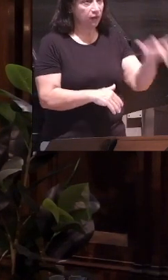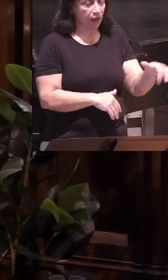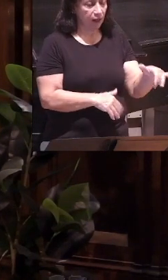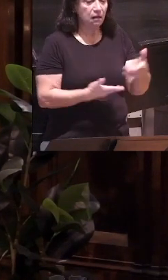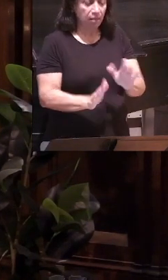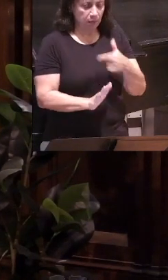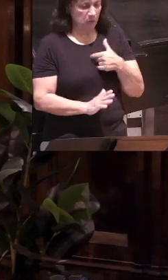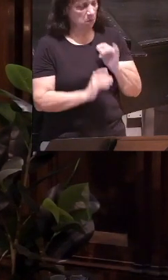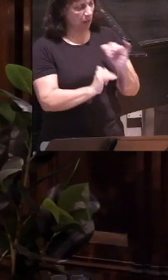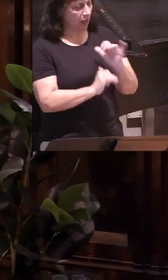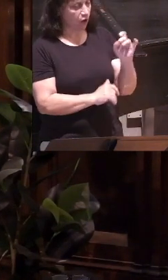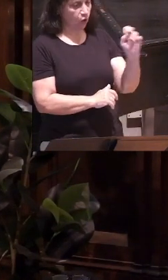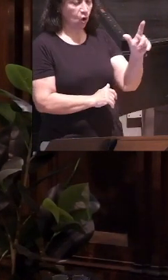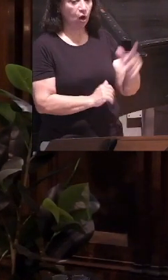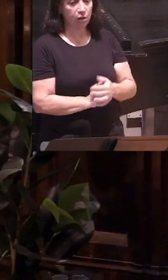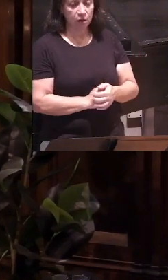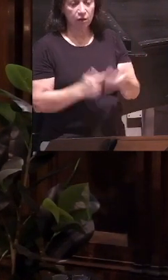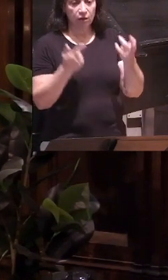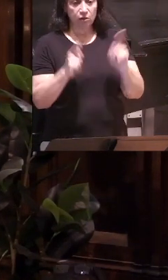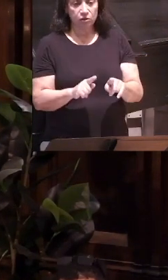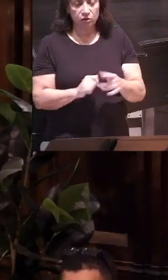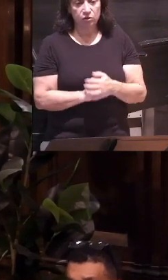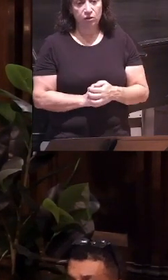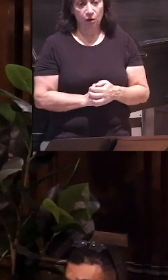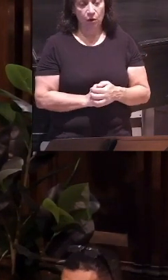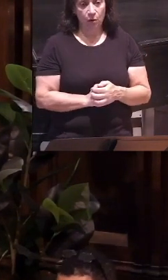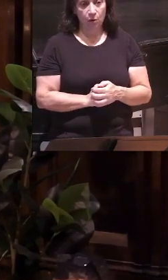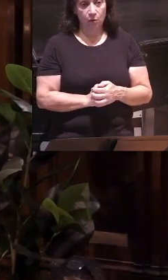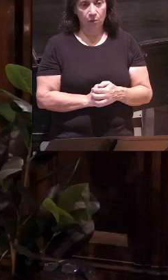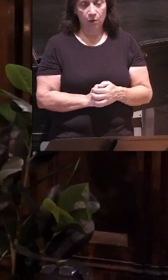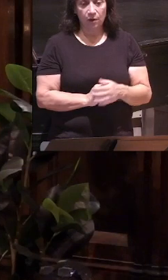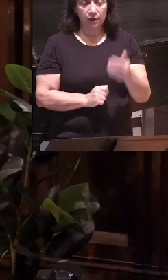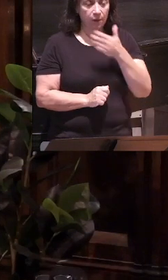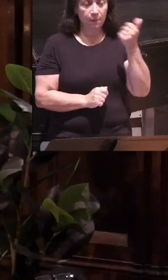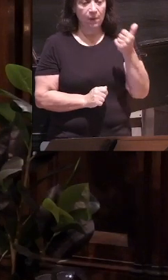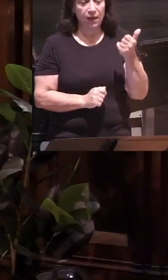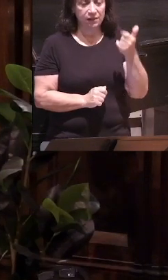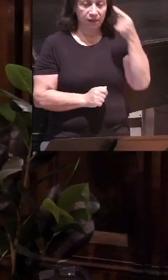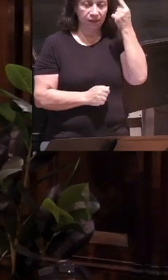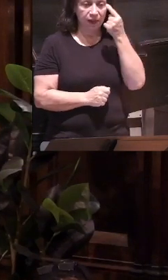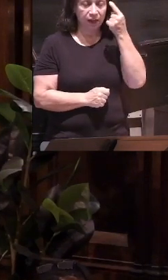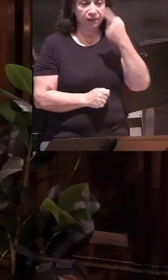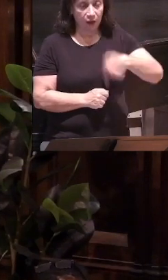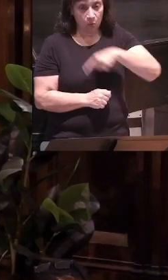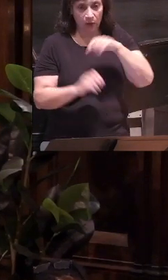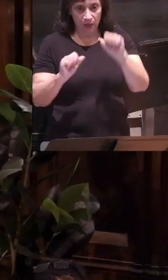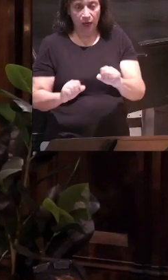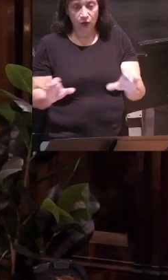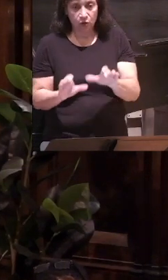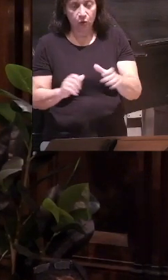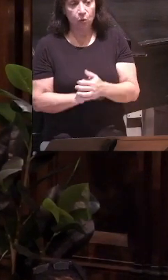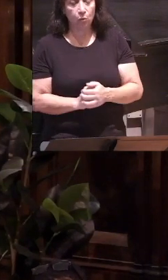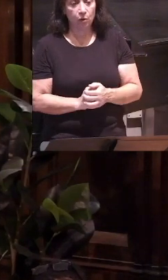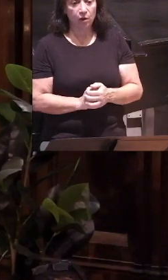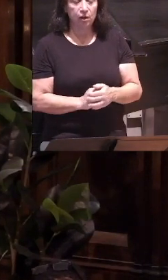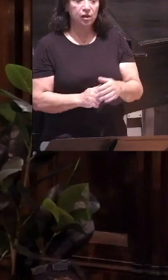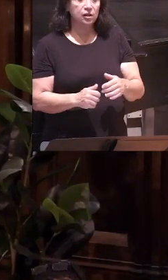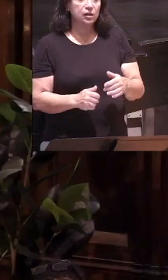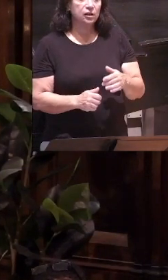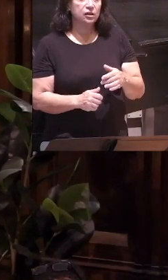Earl. So the greatest thing that all of us could do would be to